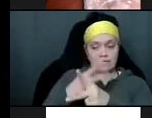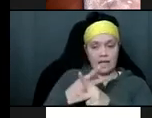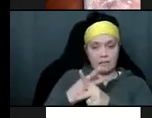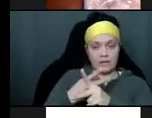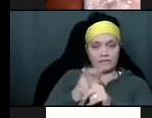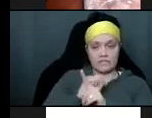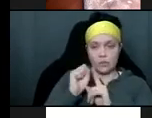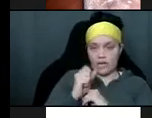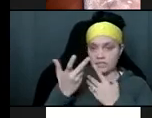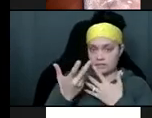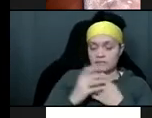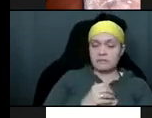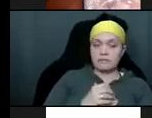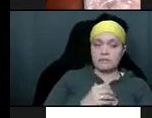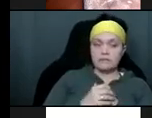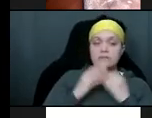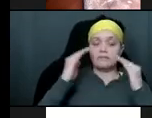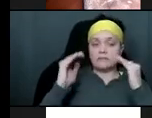setting.